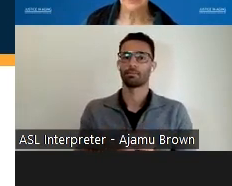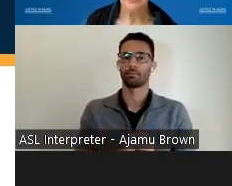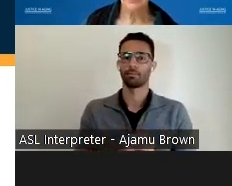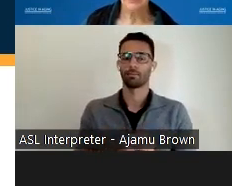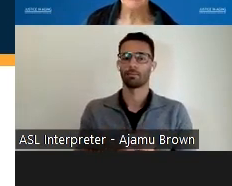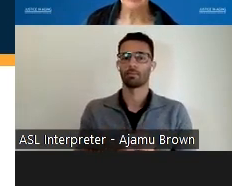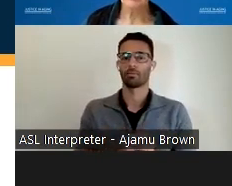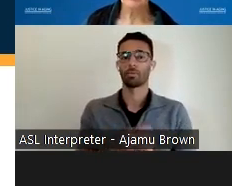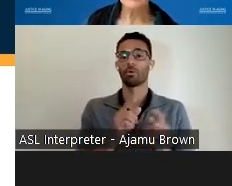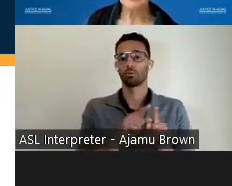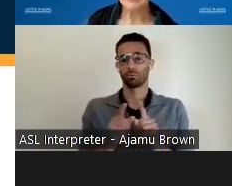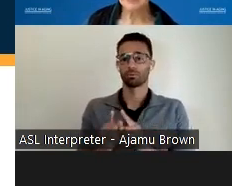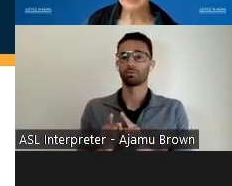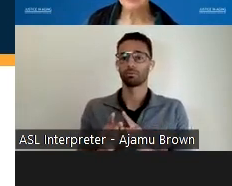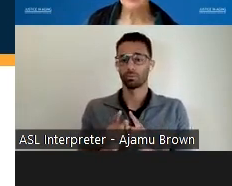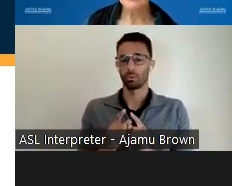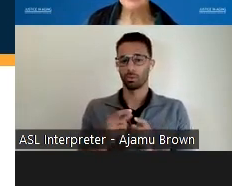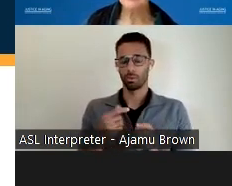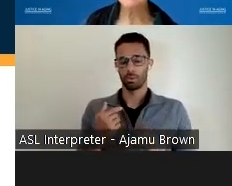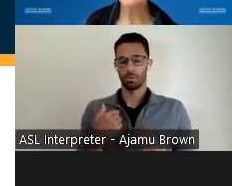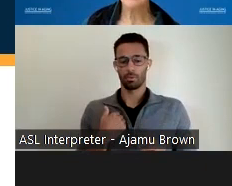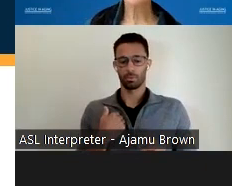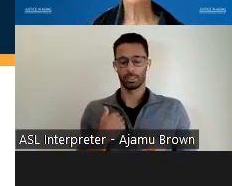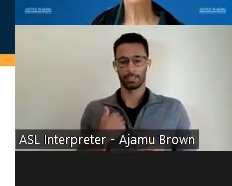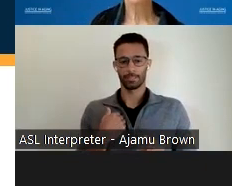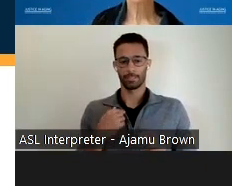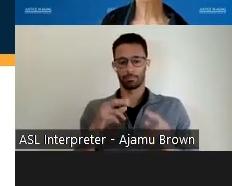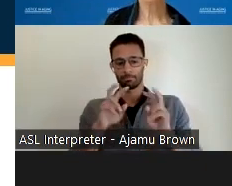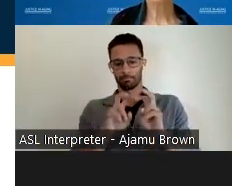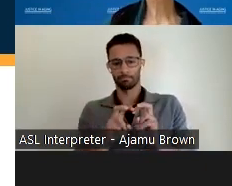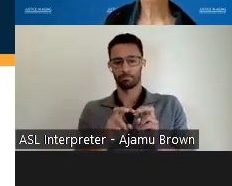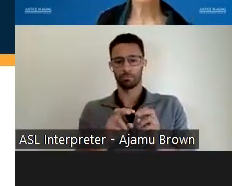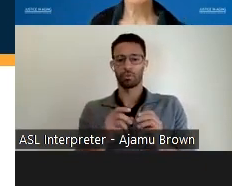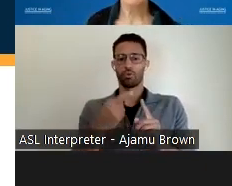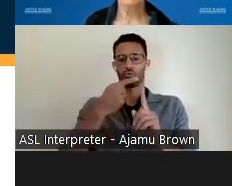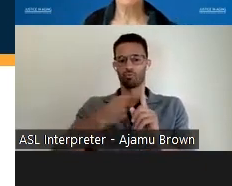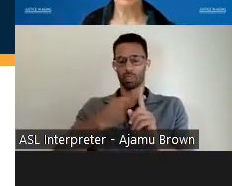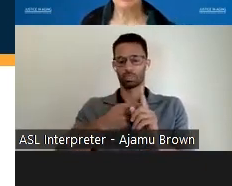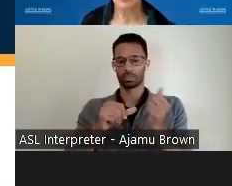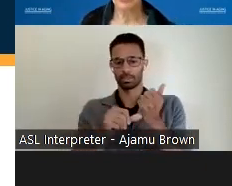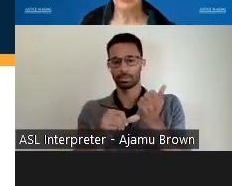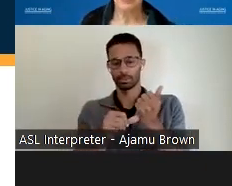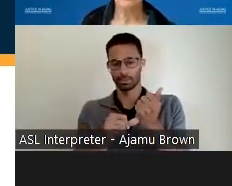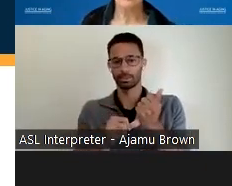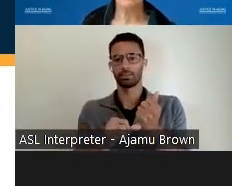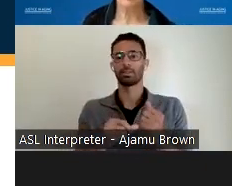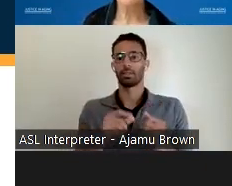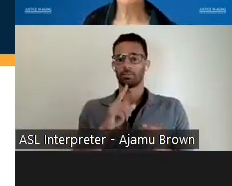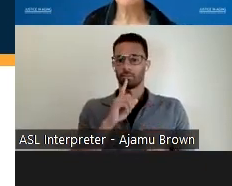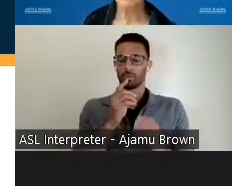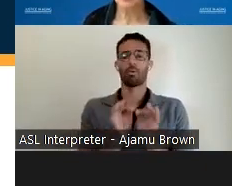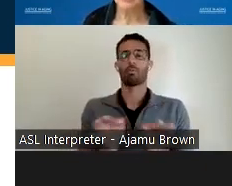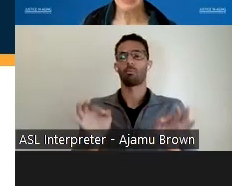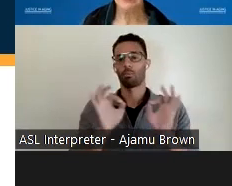at rental assistance, we see this as a key homeless prevention strategy, and that